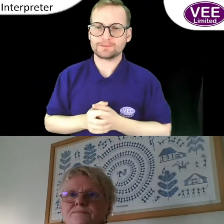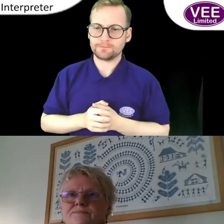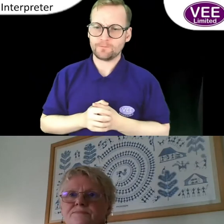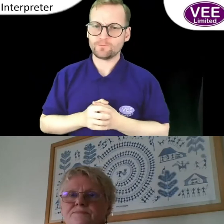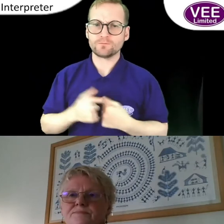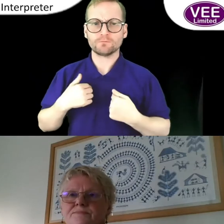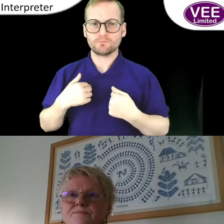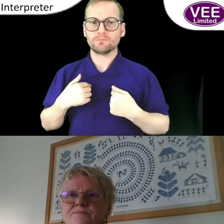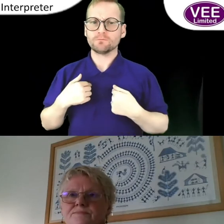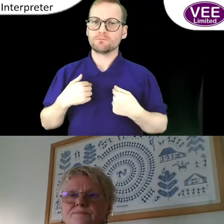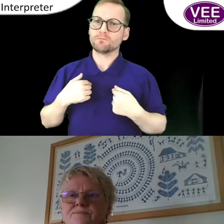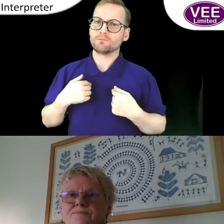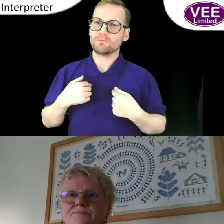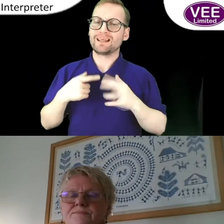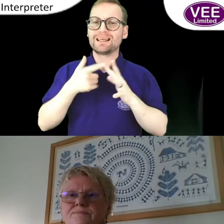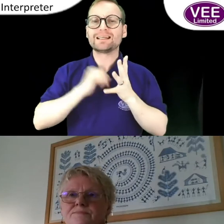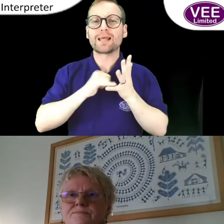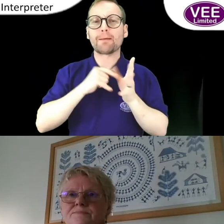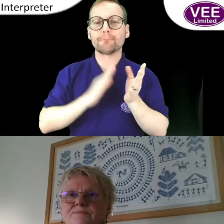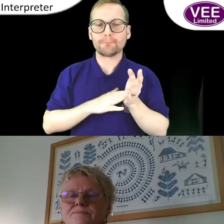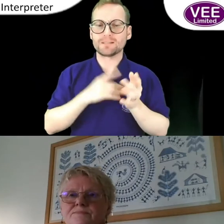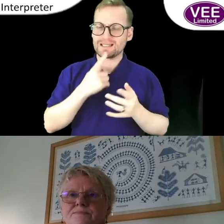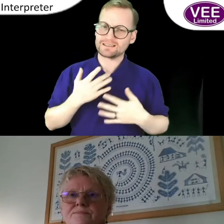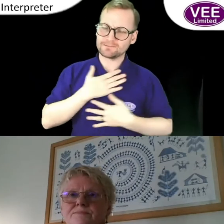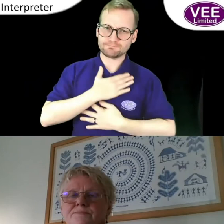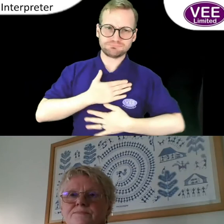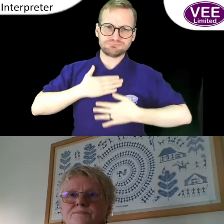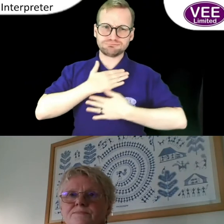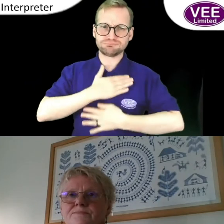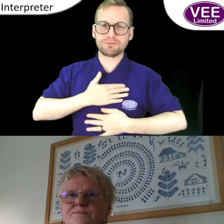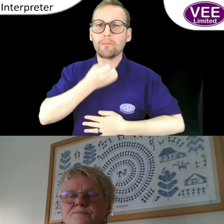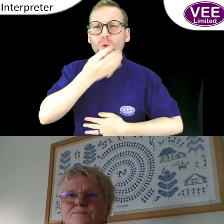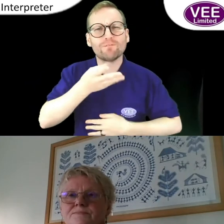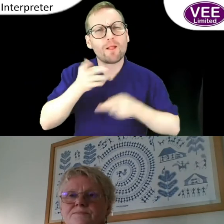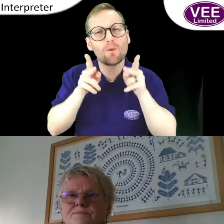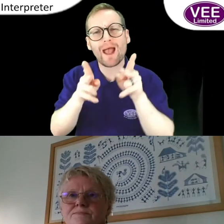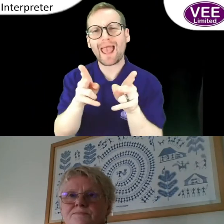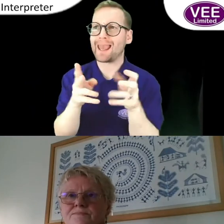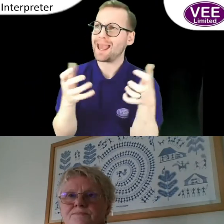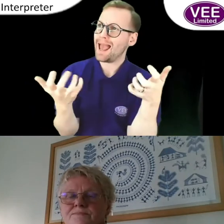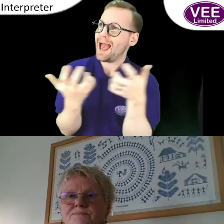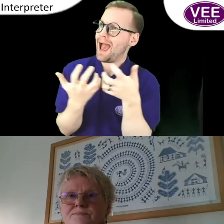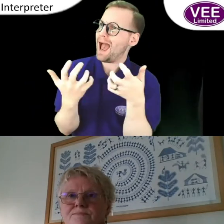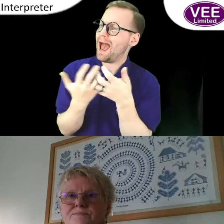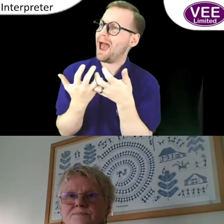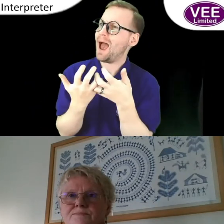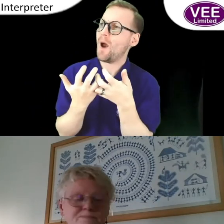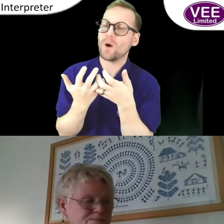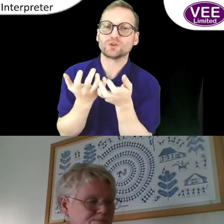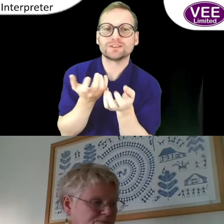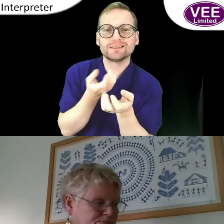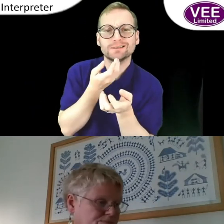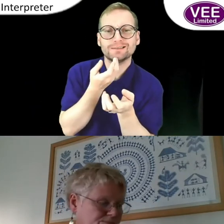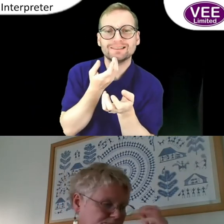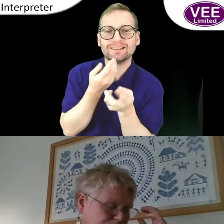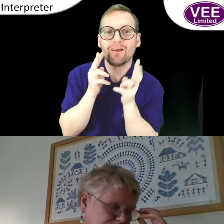to hear the way how Jill has this beautiful way of putting her